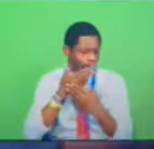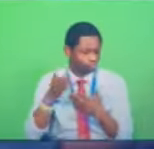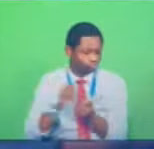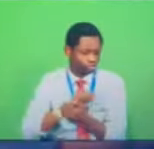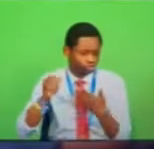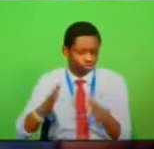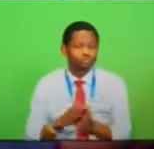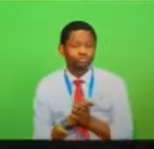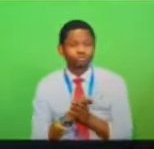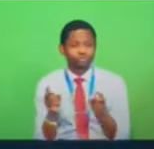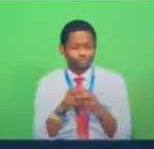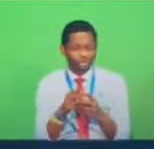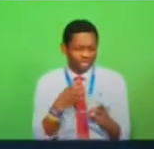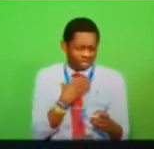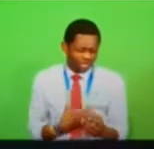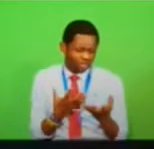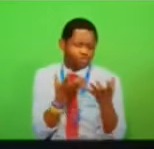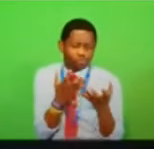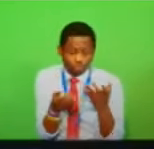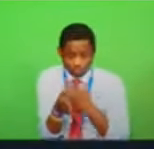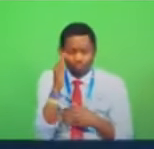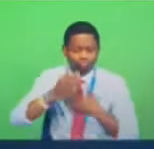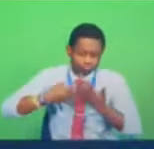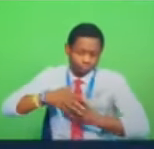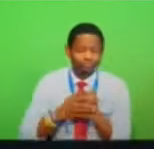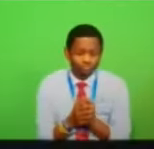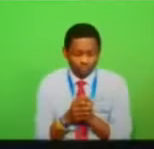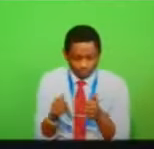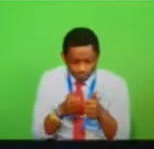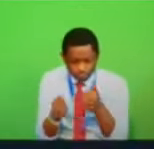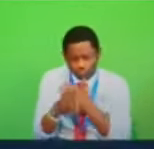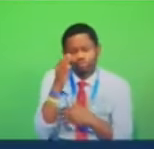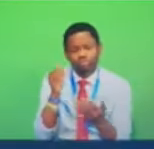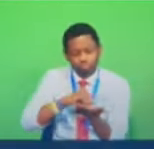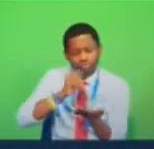finished. So that our hunger for Him can never be abated. Let's chase God.